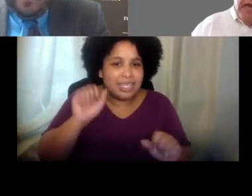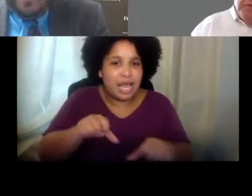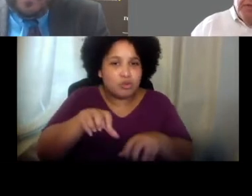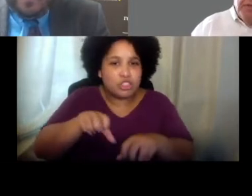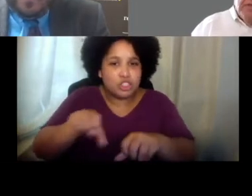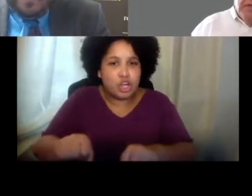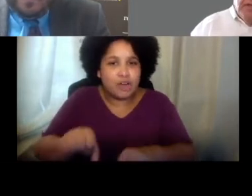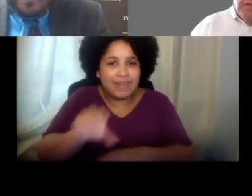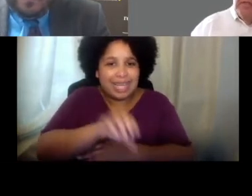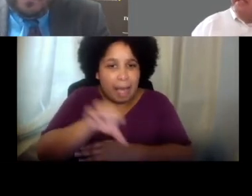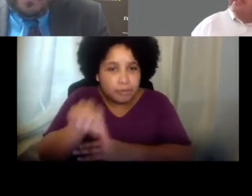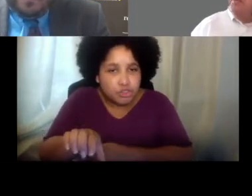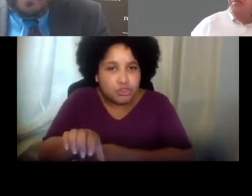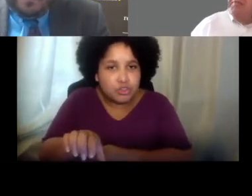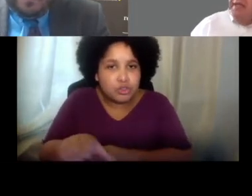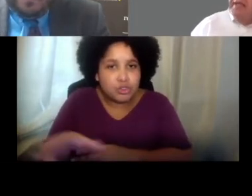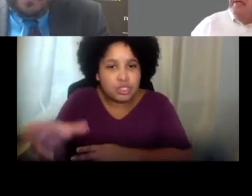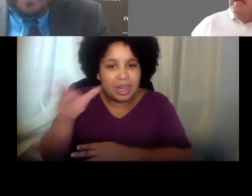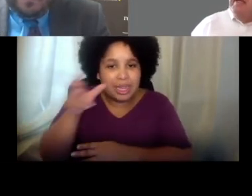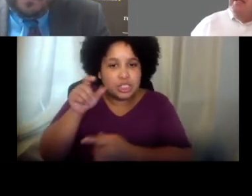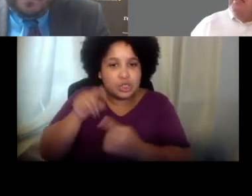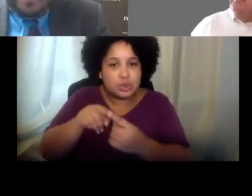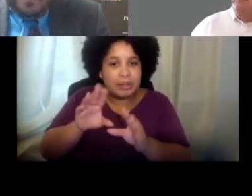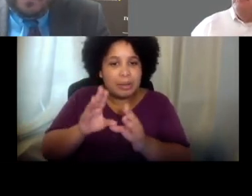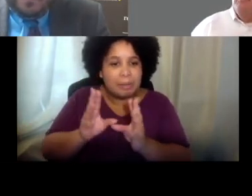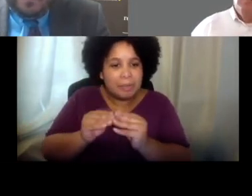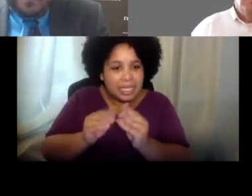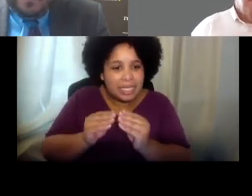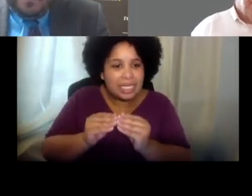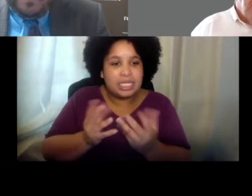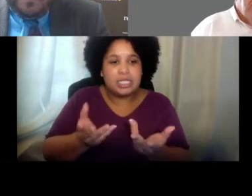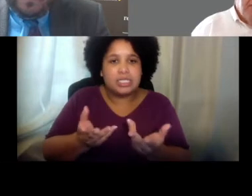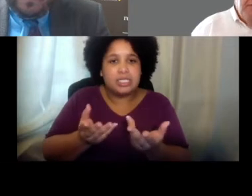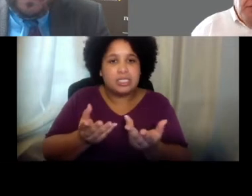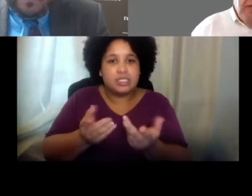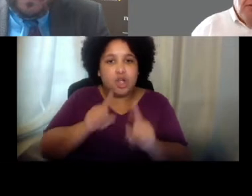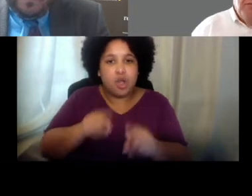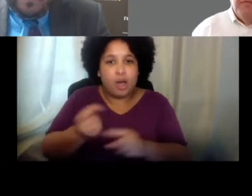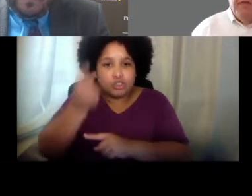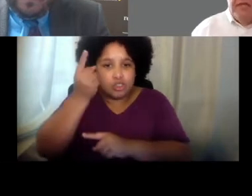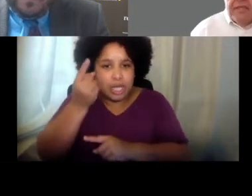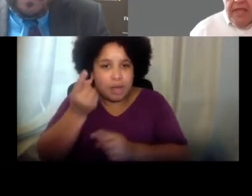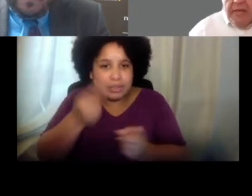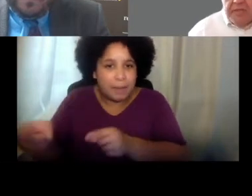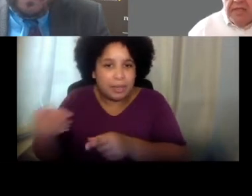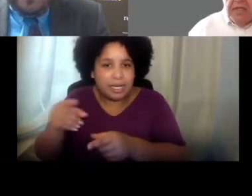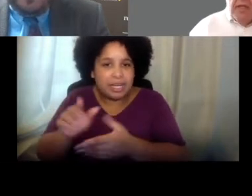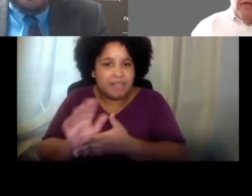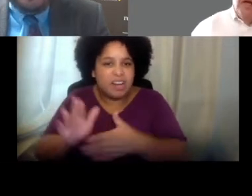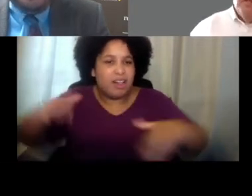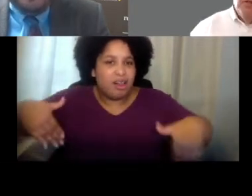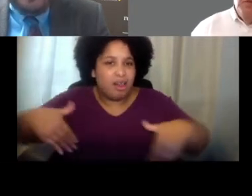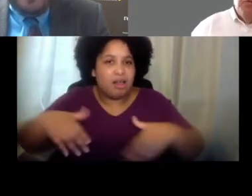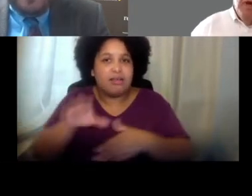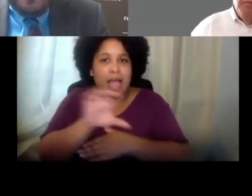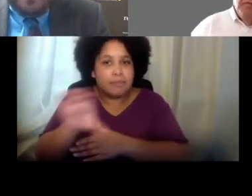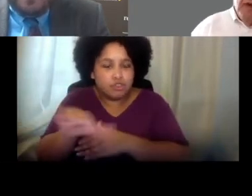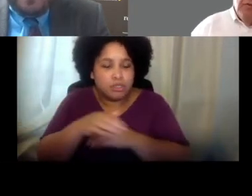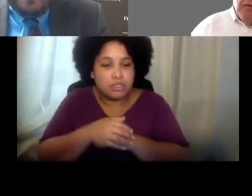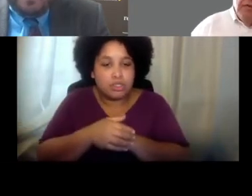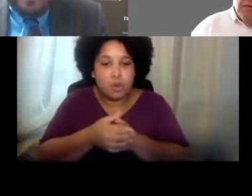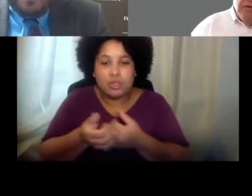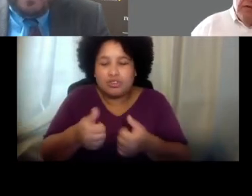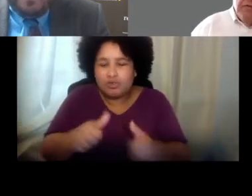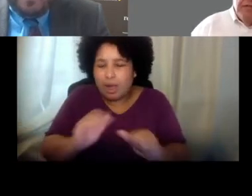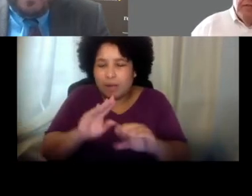a captioner to listen to a meeting, to go understand what's in the video if it isn't captioned. And so we try to provide